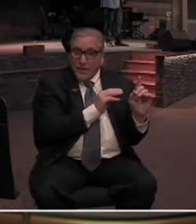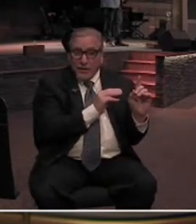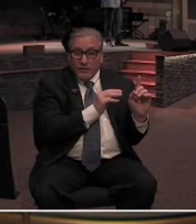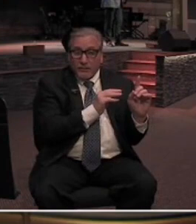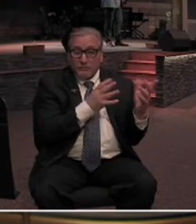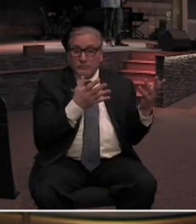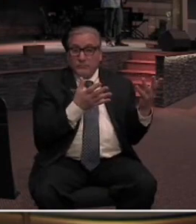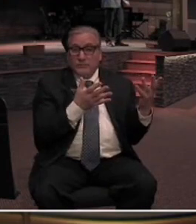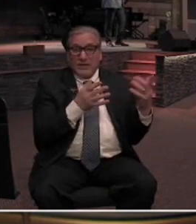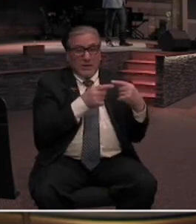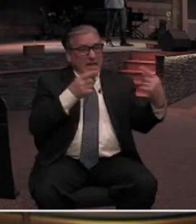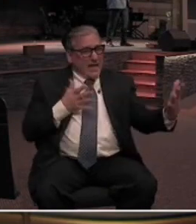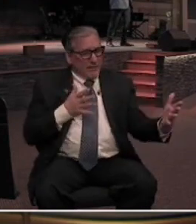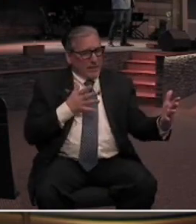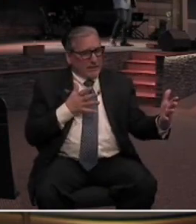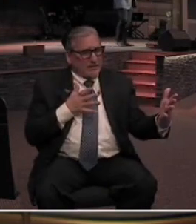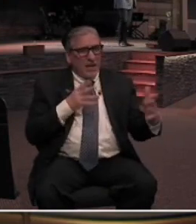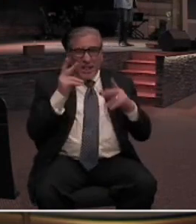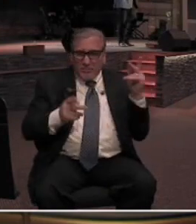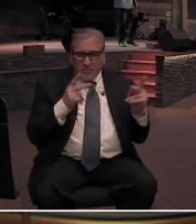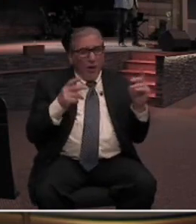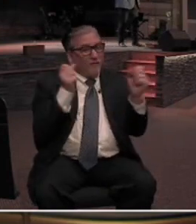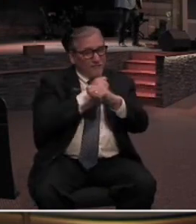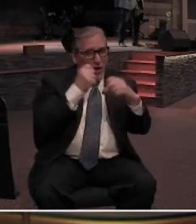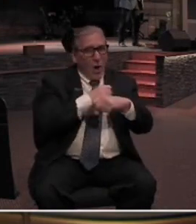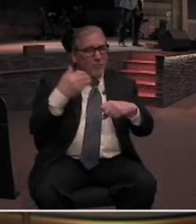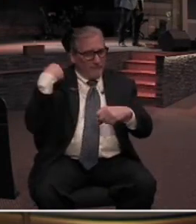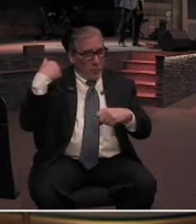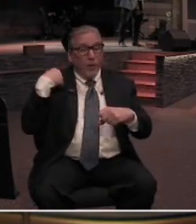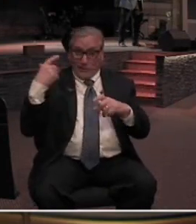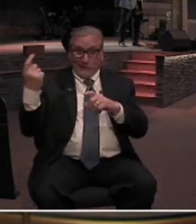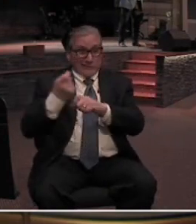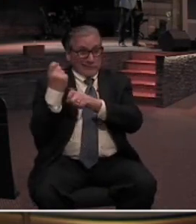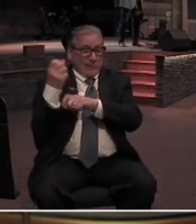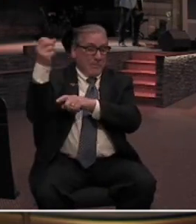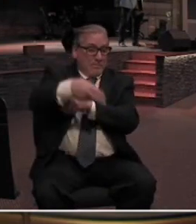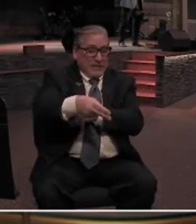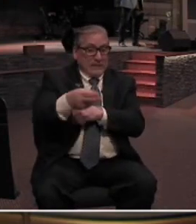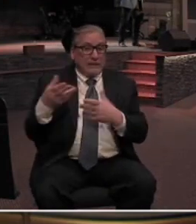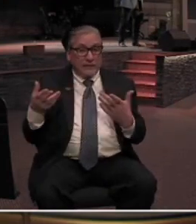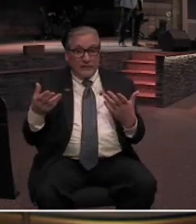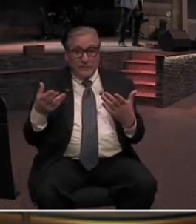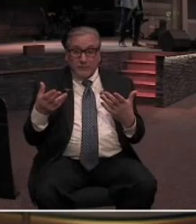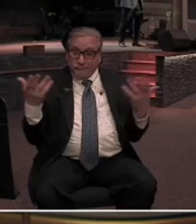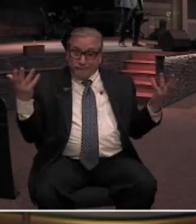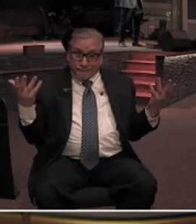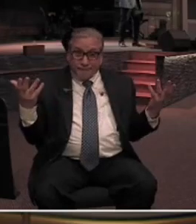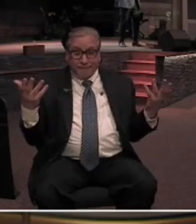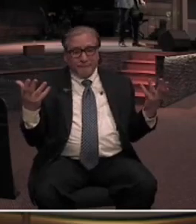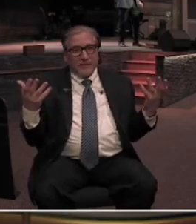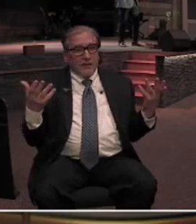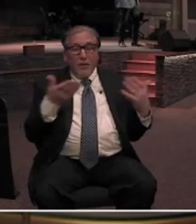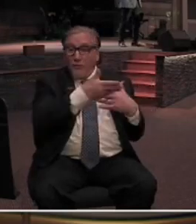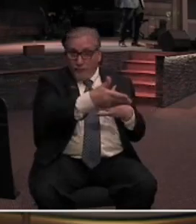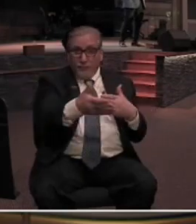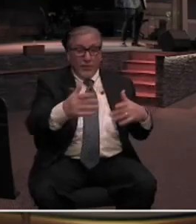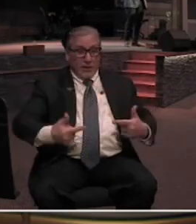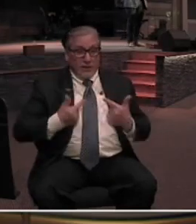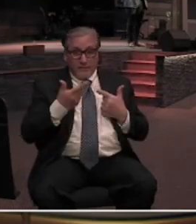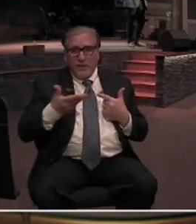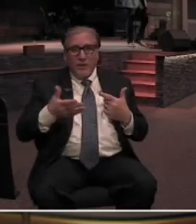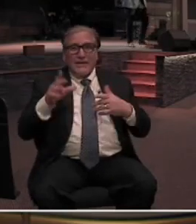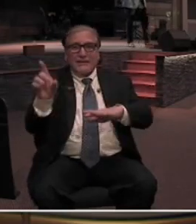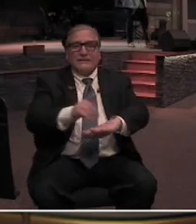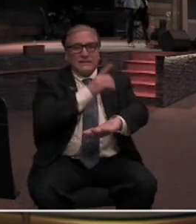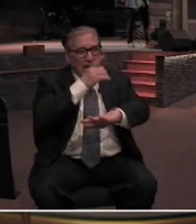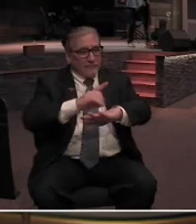him, people he had fought and won victories over and defeated, they lived there, and David was